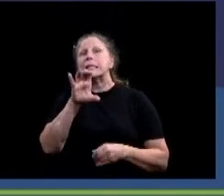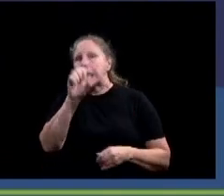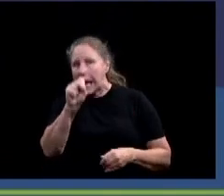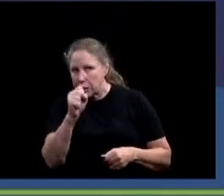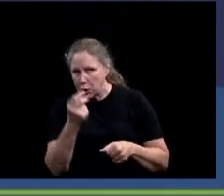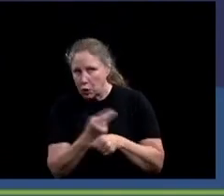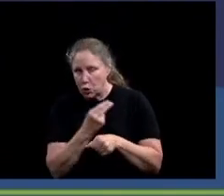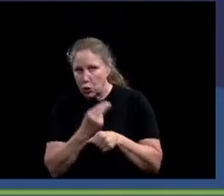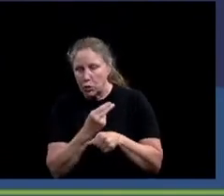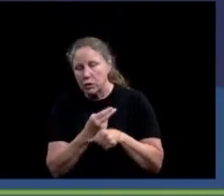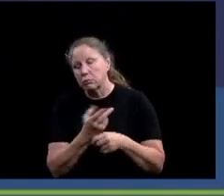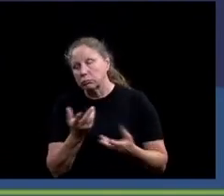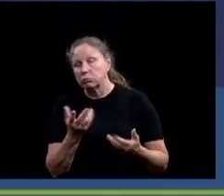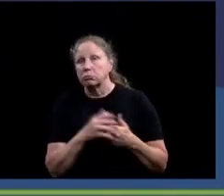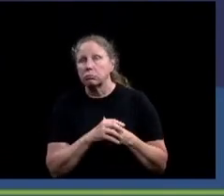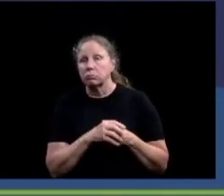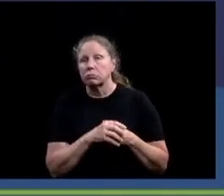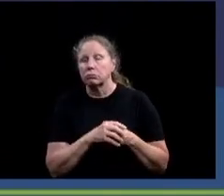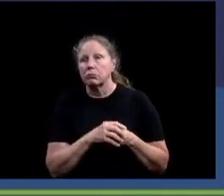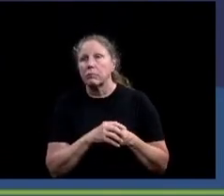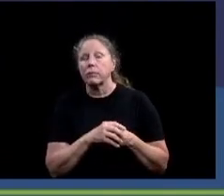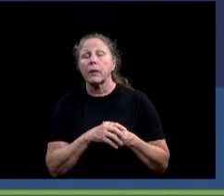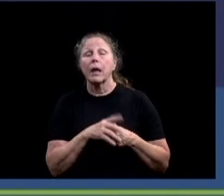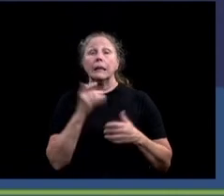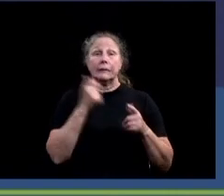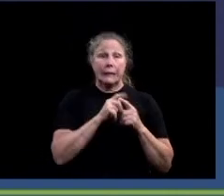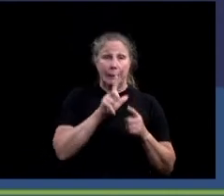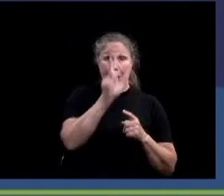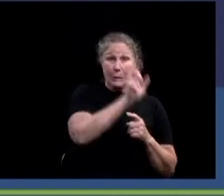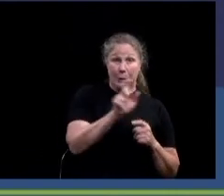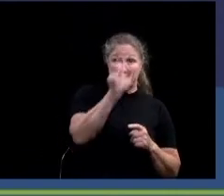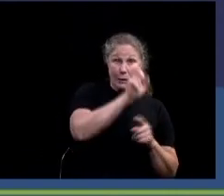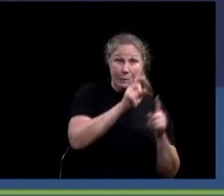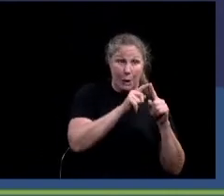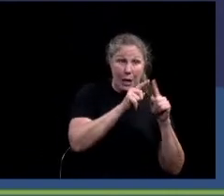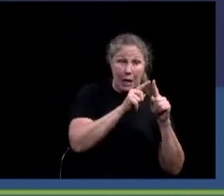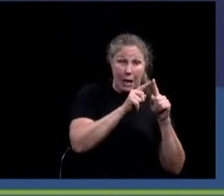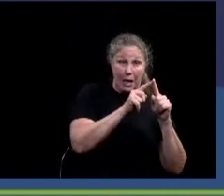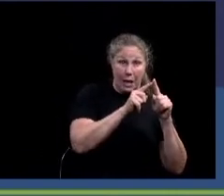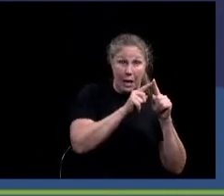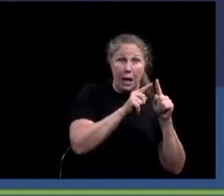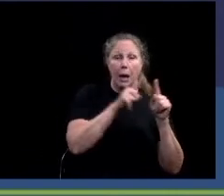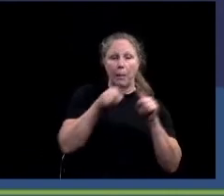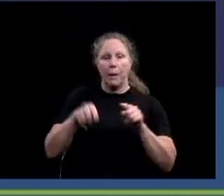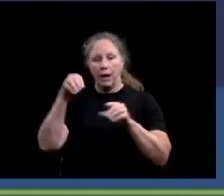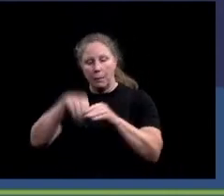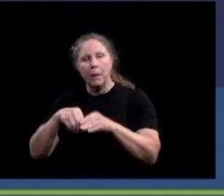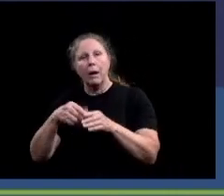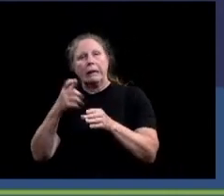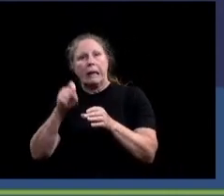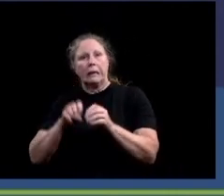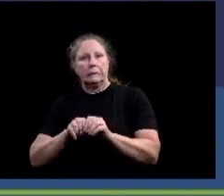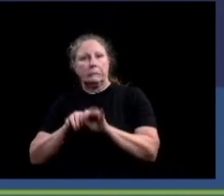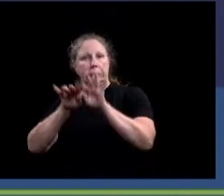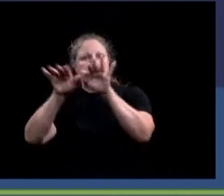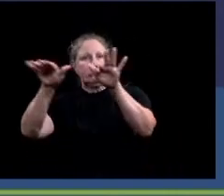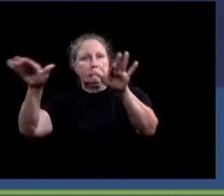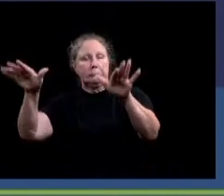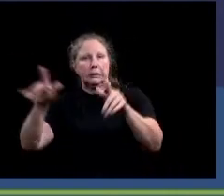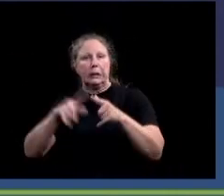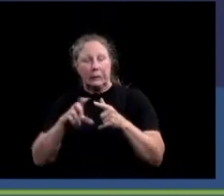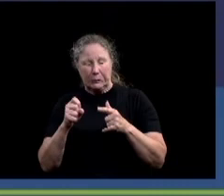pepper in the gaseous form. So that it's an irritant but doesn't cause